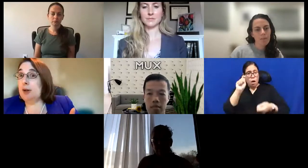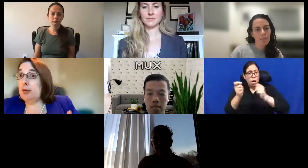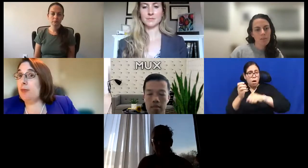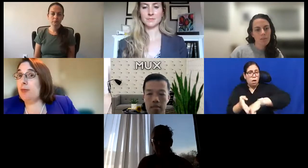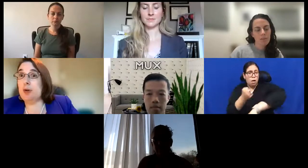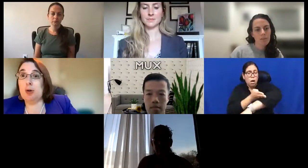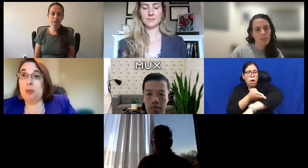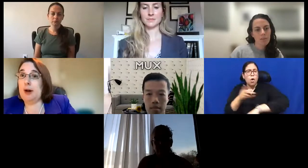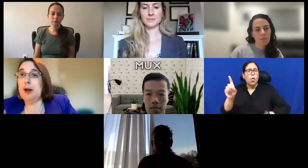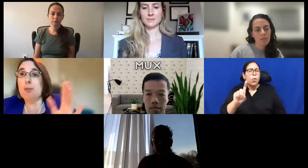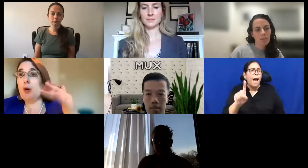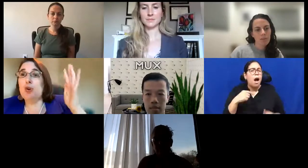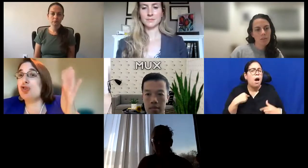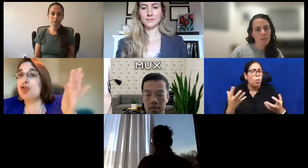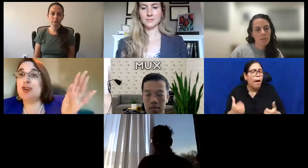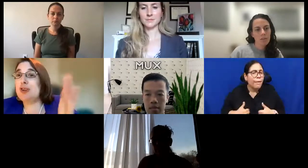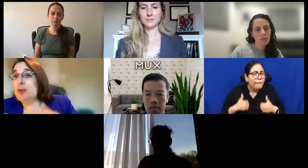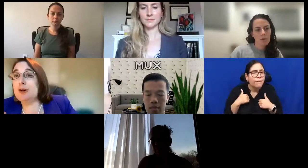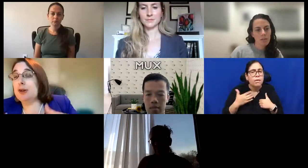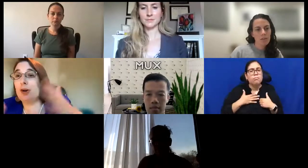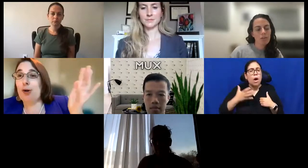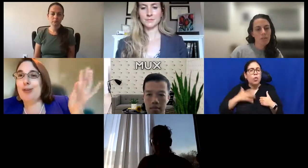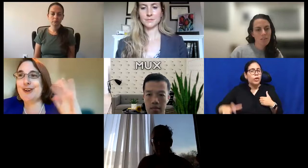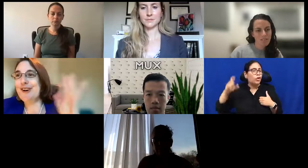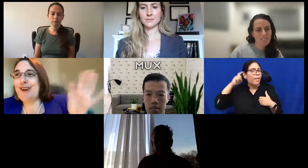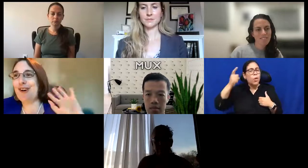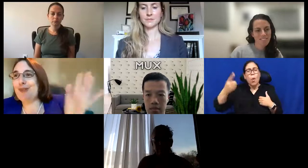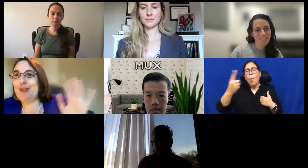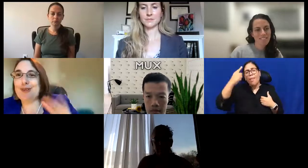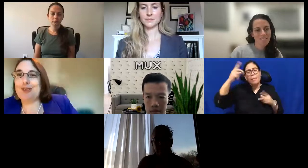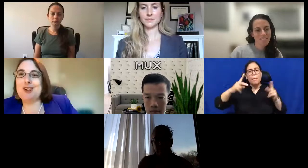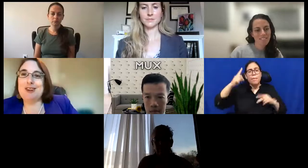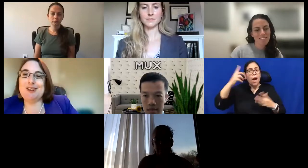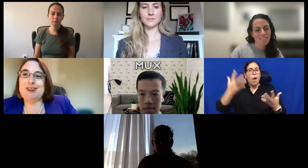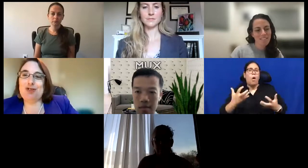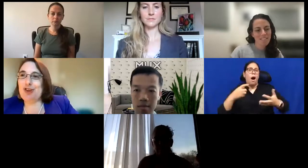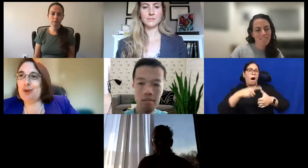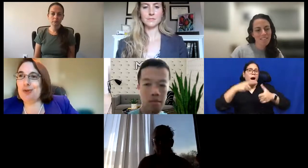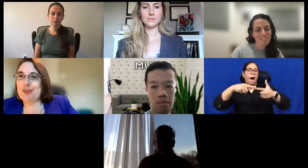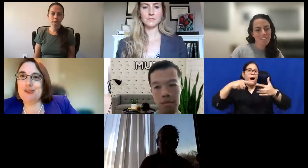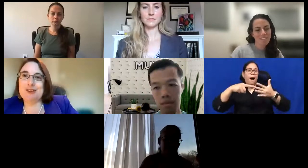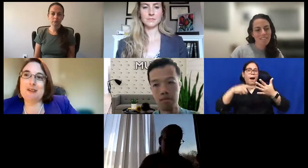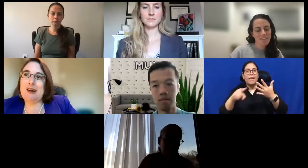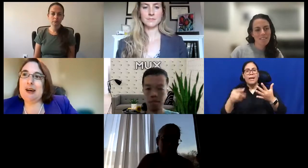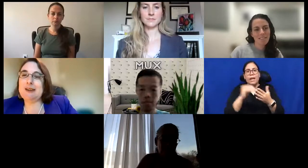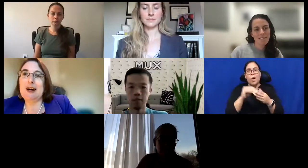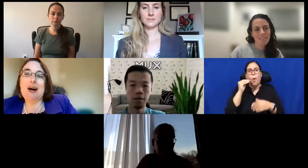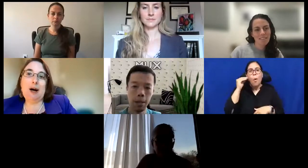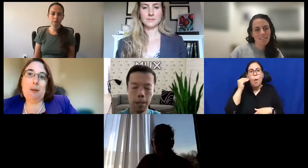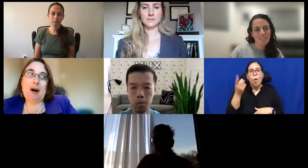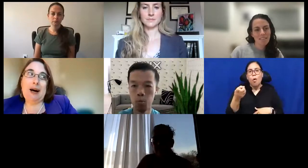to live? My wish list that you hear all the real estate shows and things like